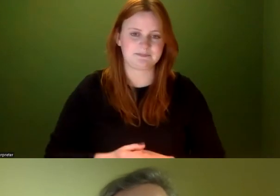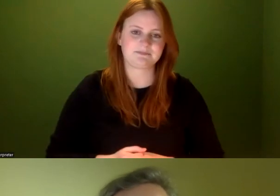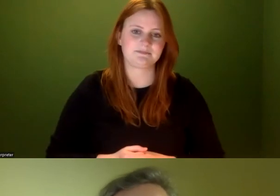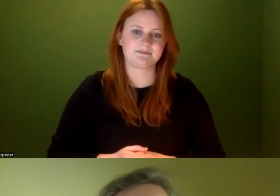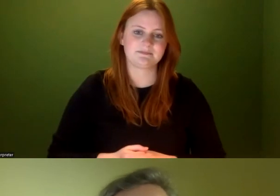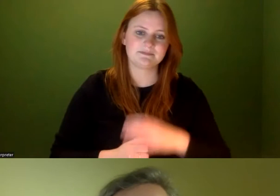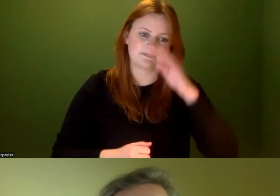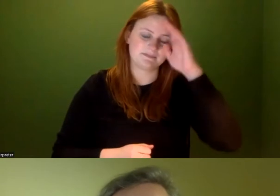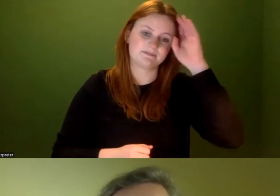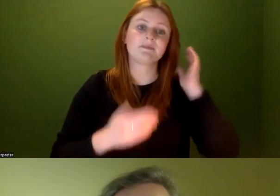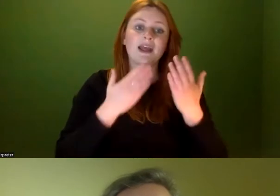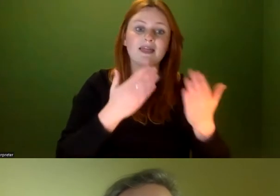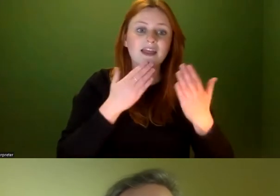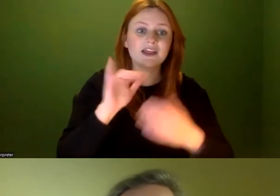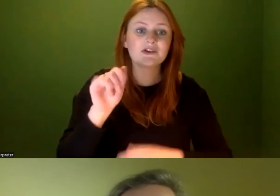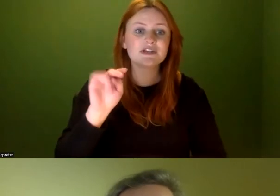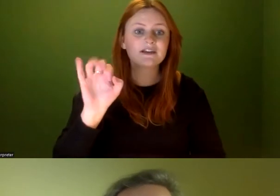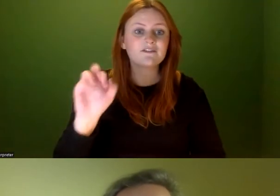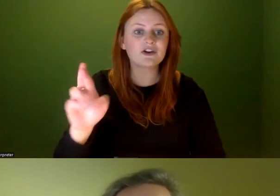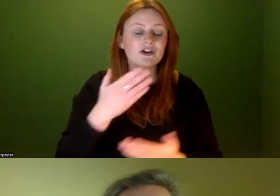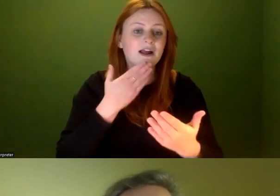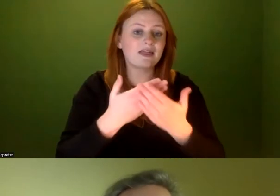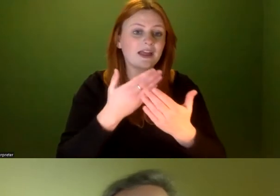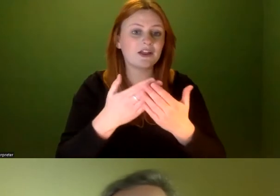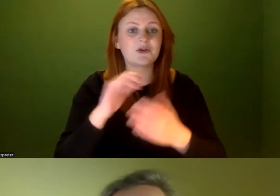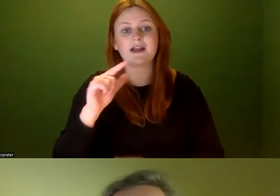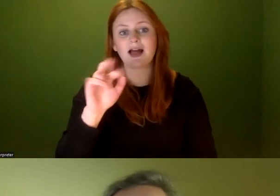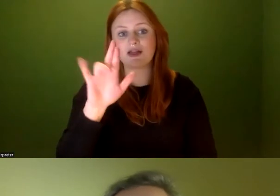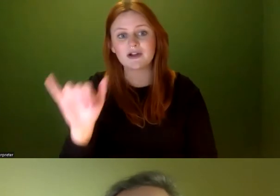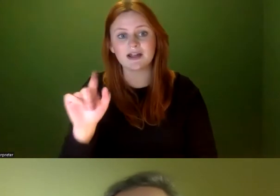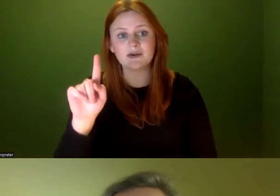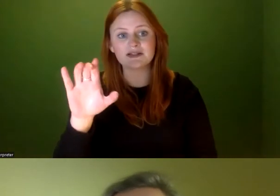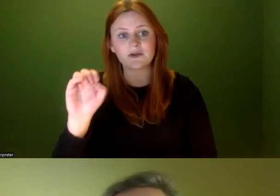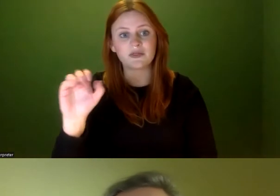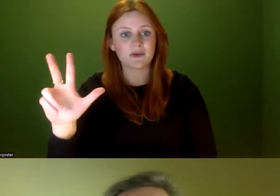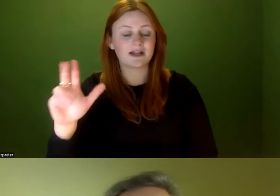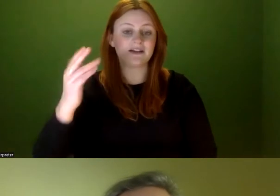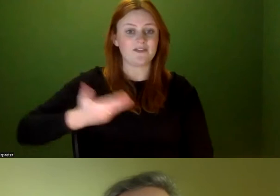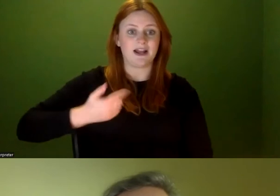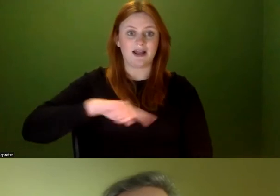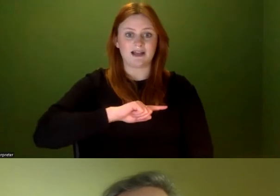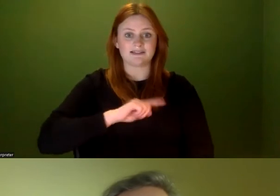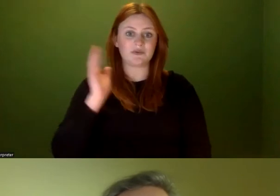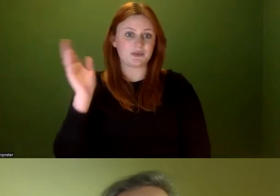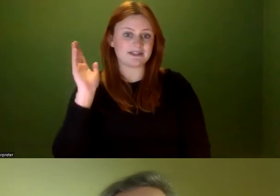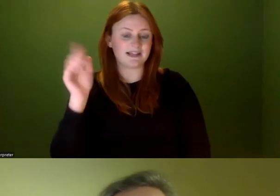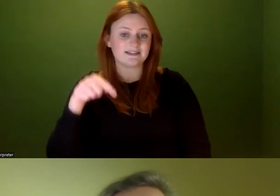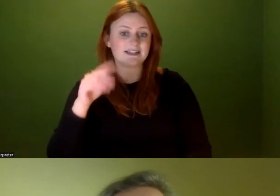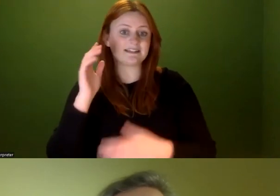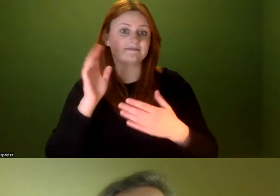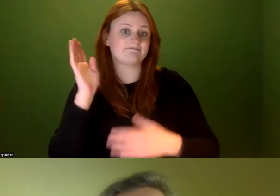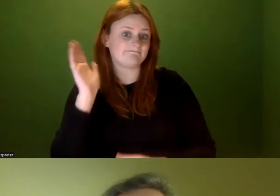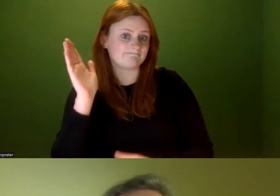So thank you, Jennifer, and thank you to Gallery 1CO3 for inviting us to co-present this artist talk by Grace Nichols,